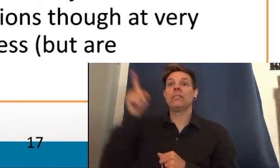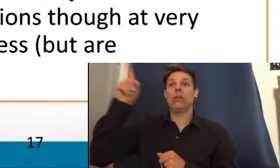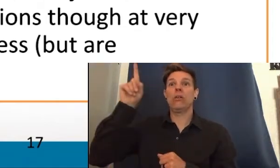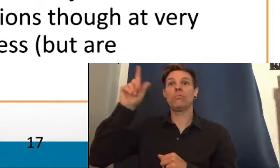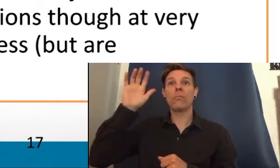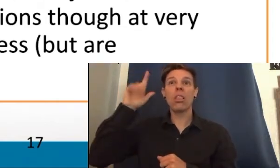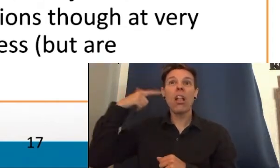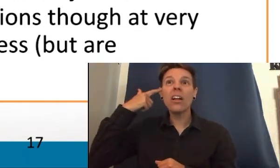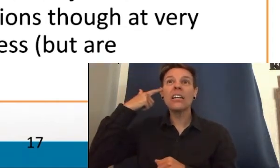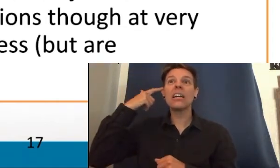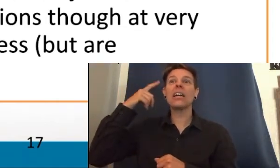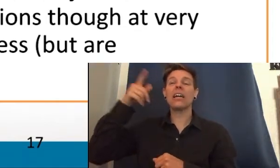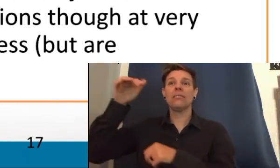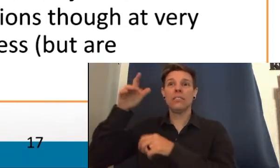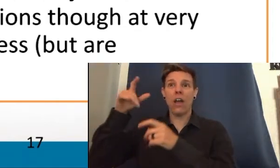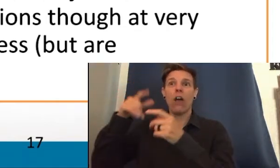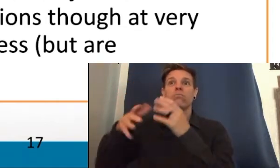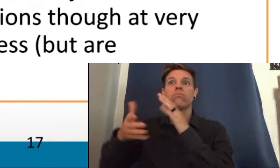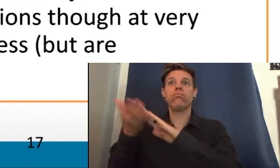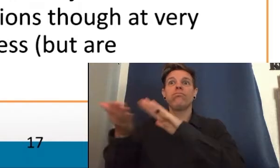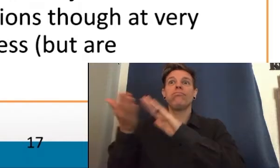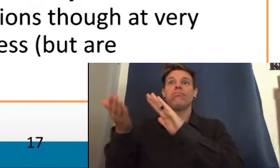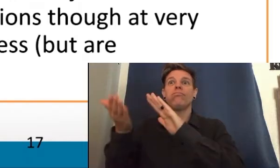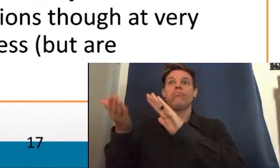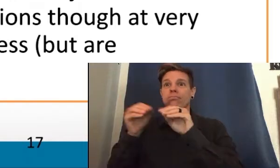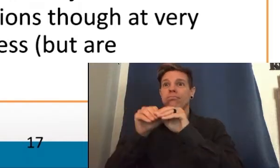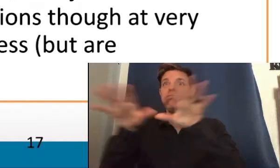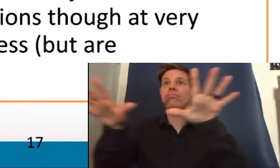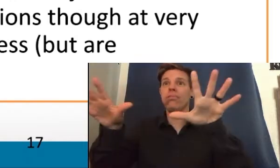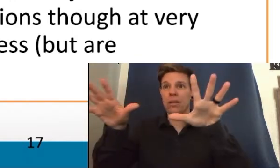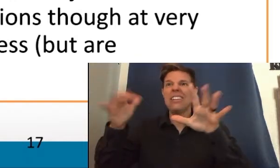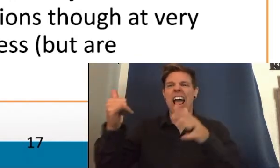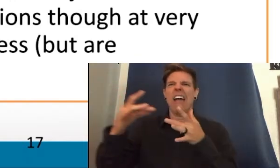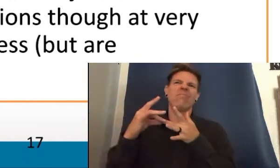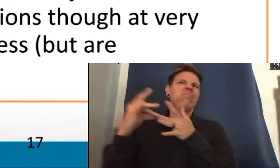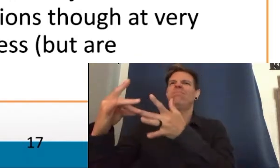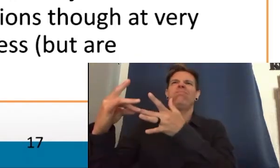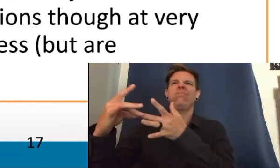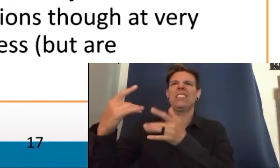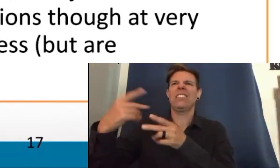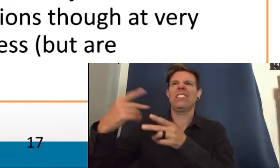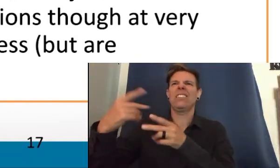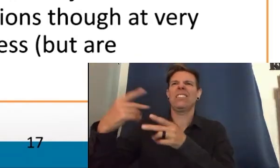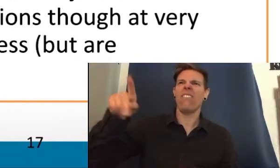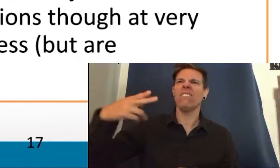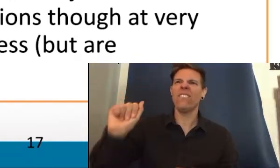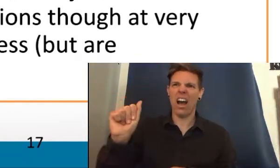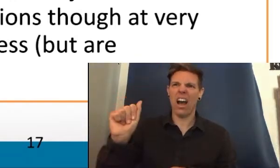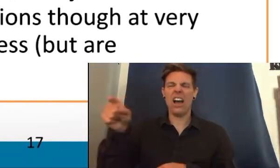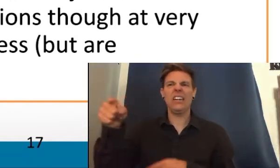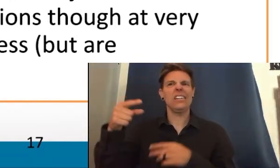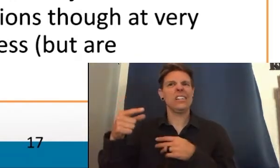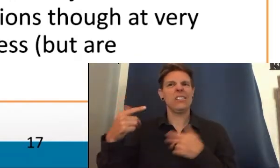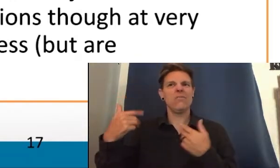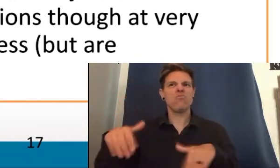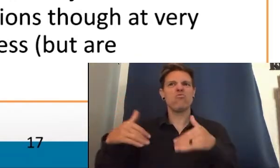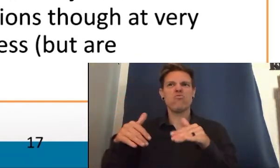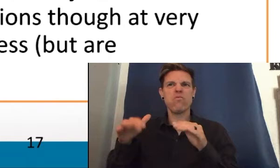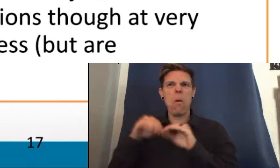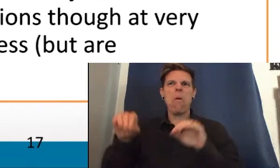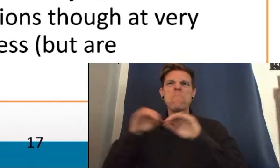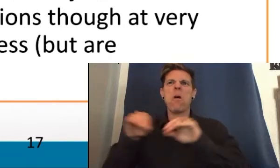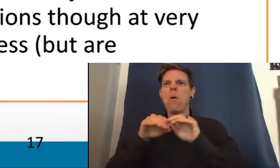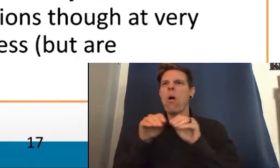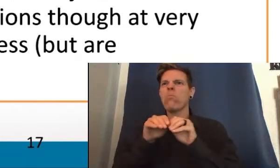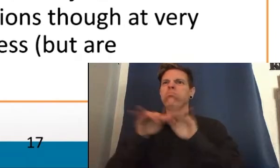on. And we call that Alpha. But the Delta variant is even much more transmissible than its predecessors.